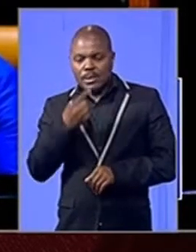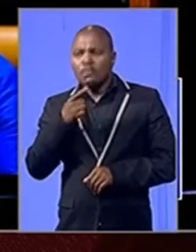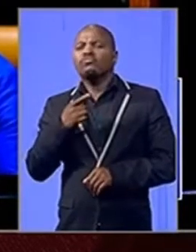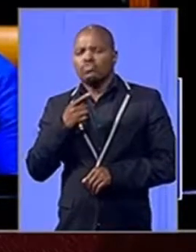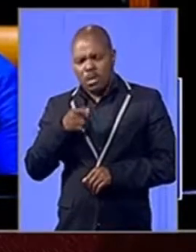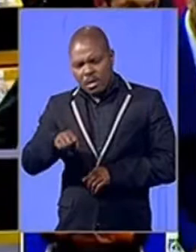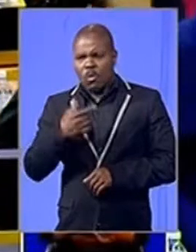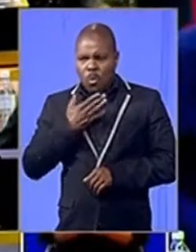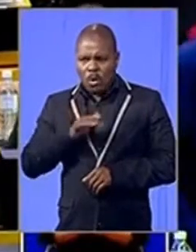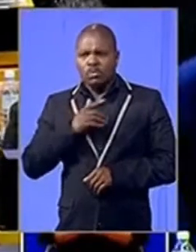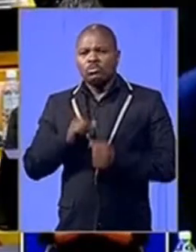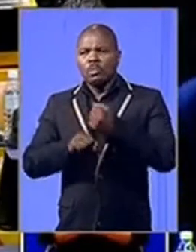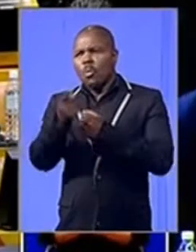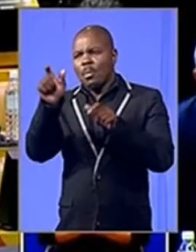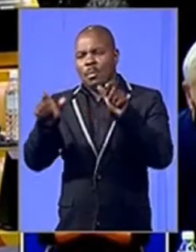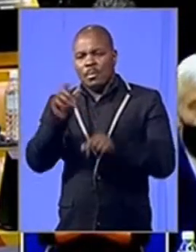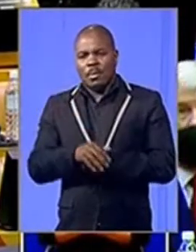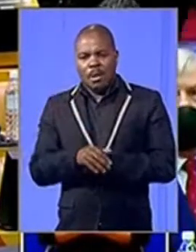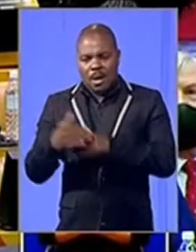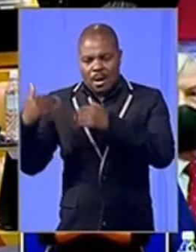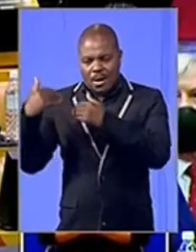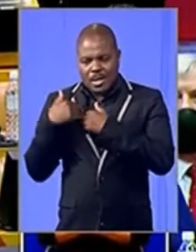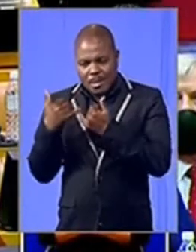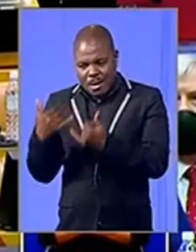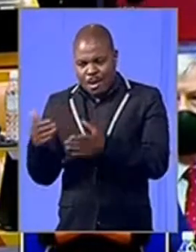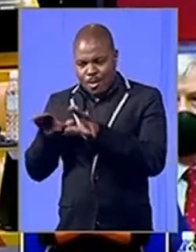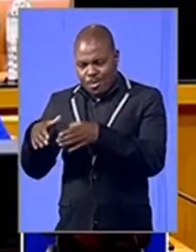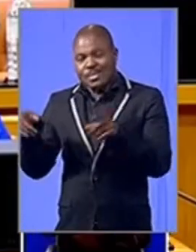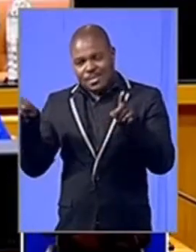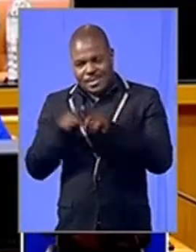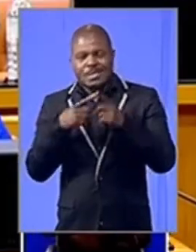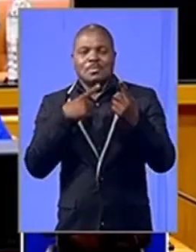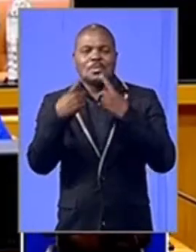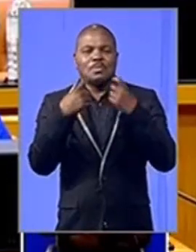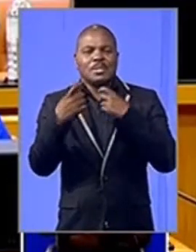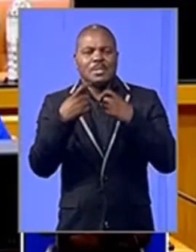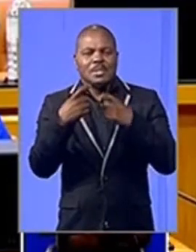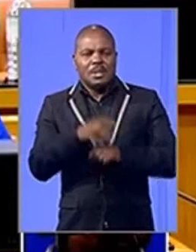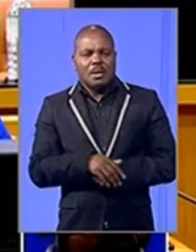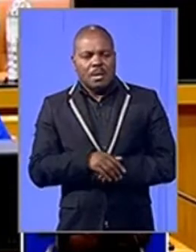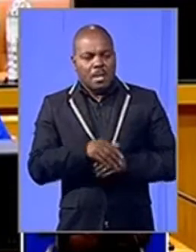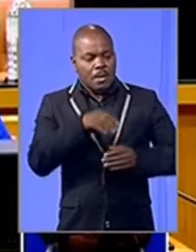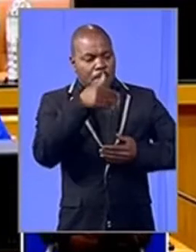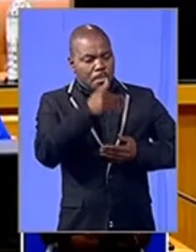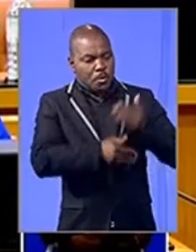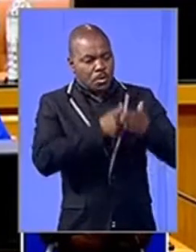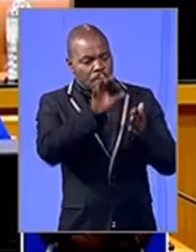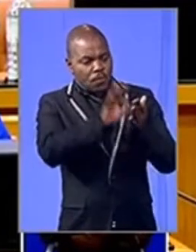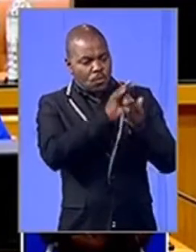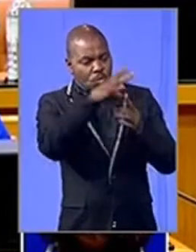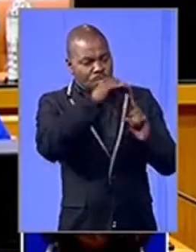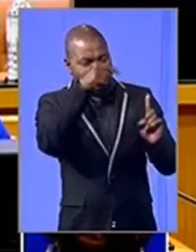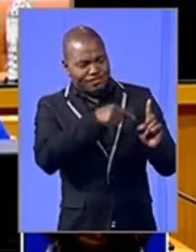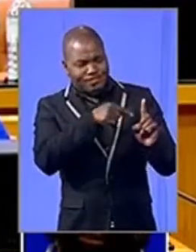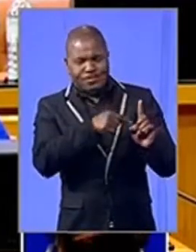ordinary South Africans. Ba accountability now le bona ba ngoriswa ke mehato e latetsweng ya ho kgethwa ha Mapisa-Nqakula jwalo ka motsamaisi